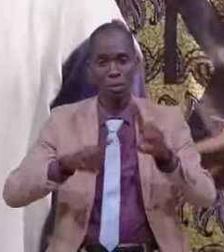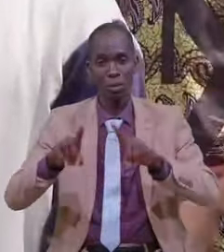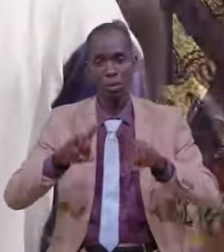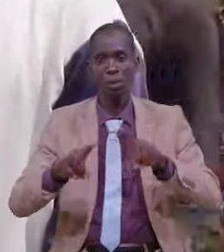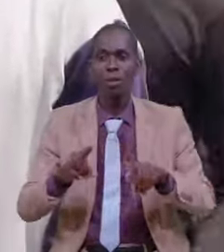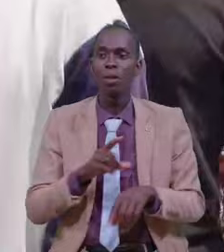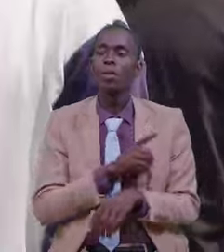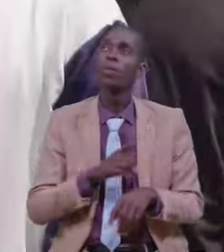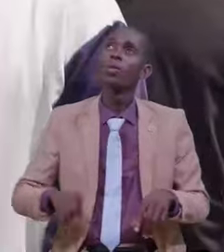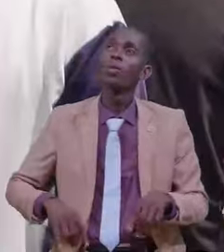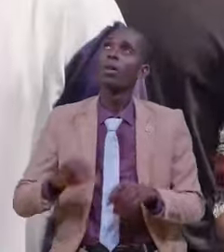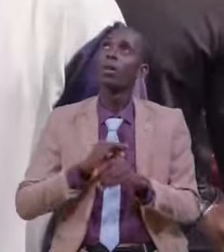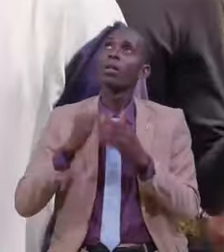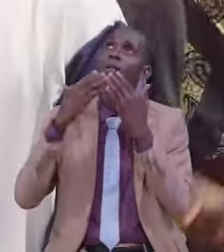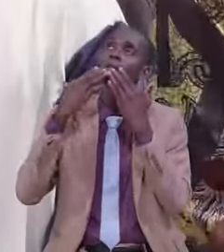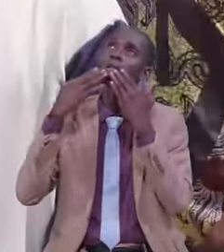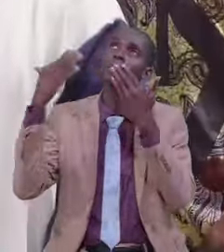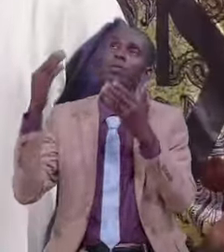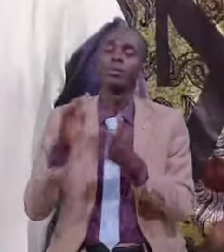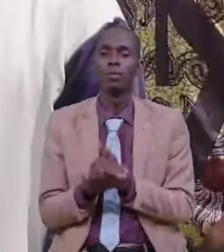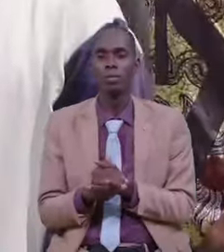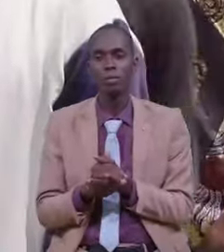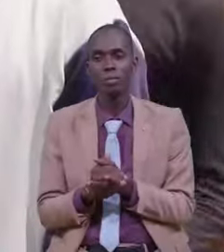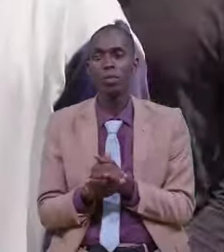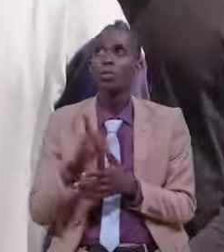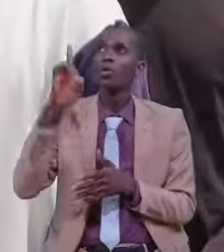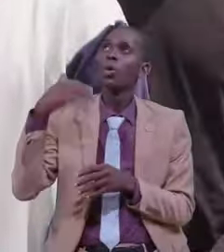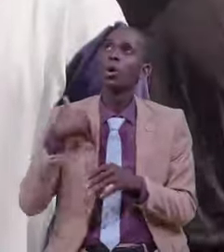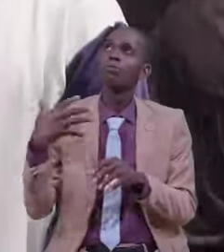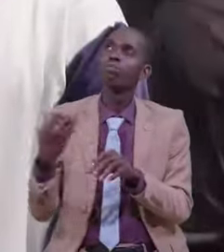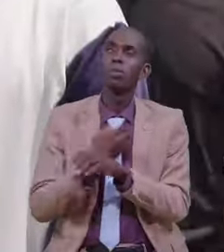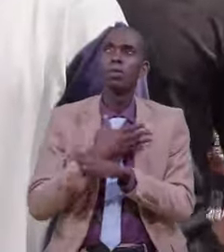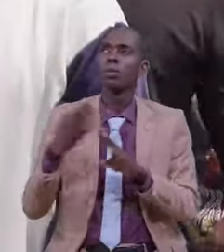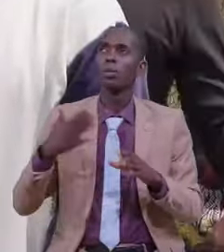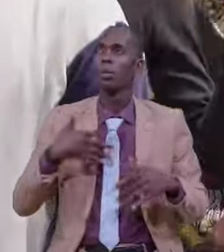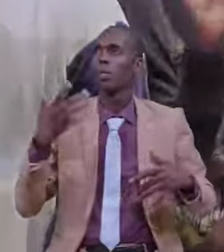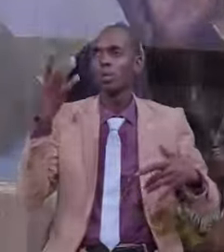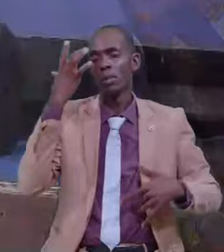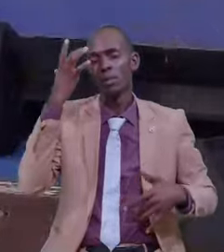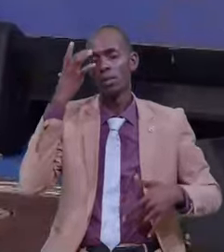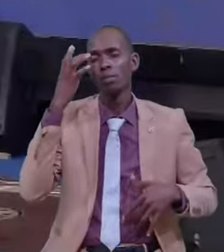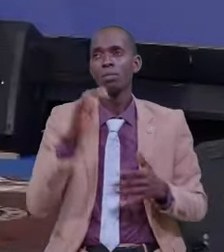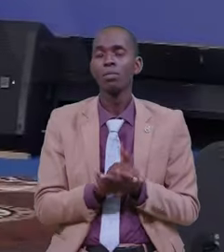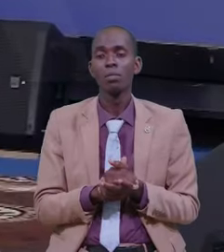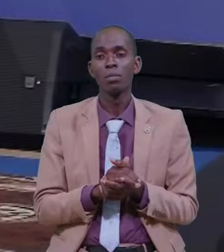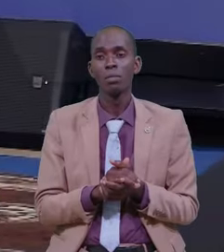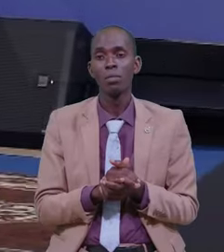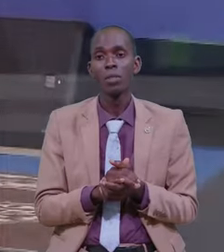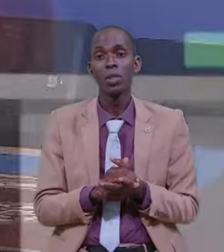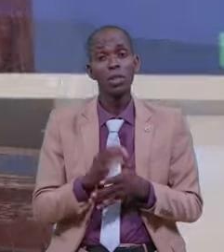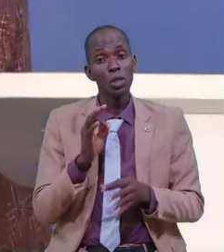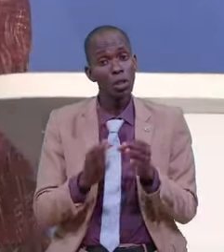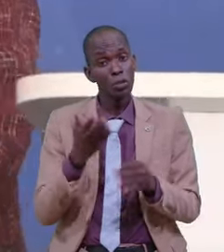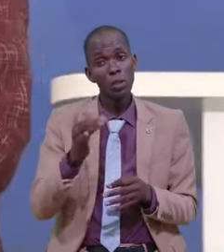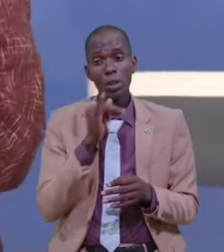you. You have taken my sickness away. If there's failure in your life,